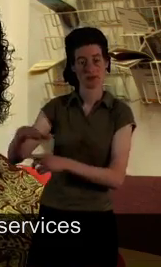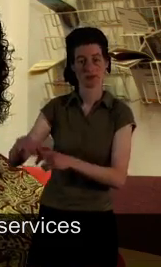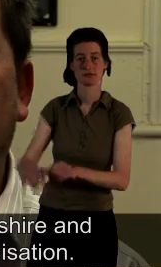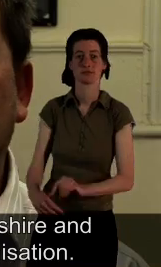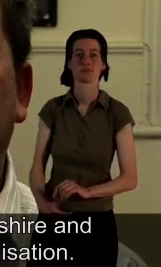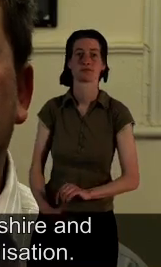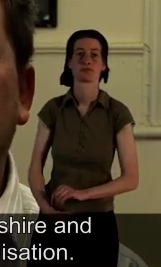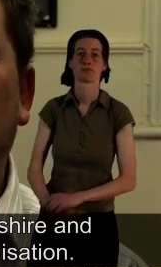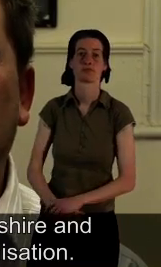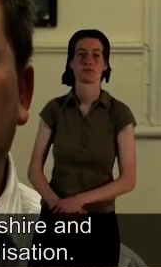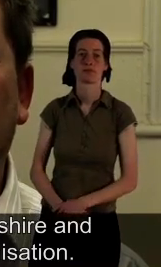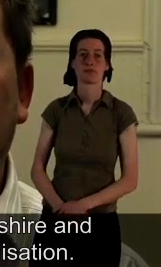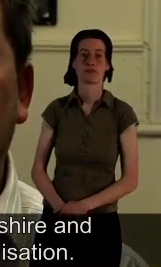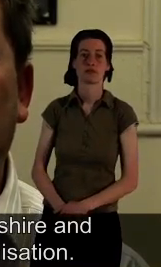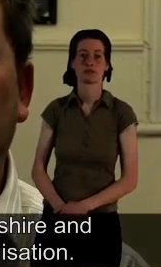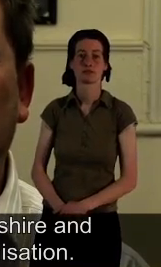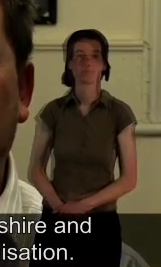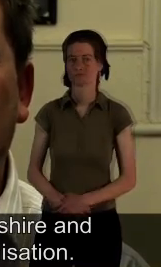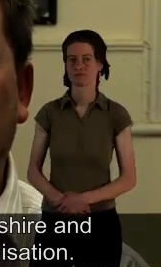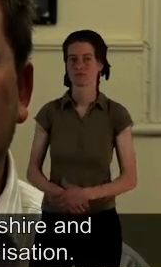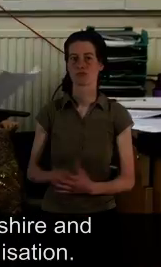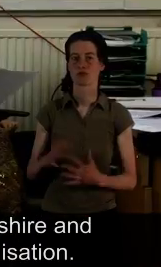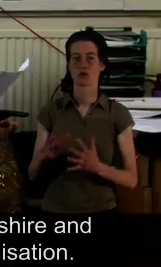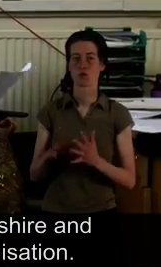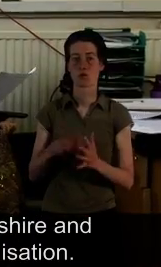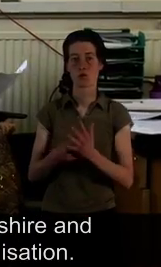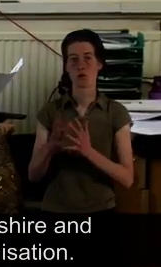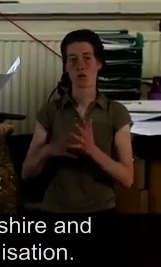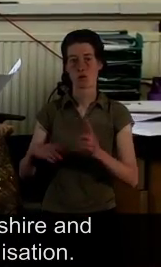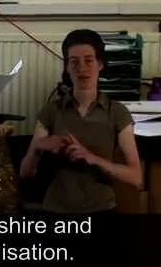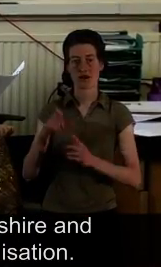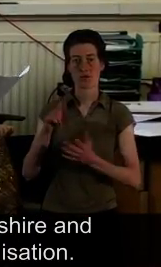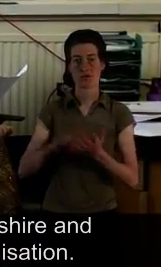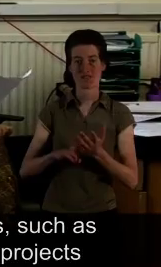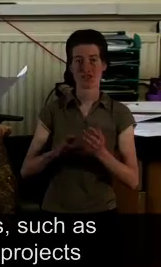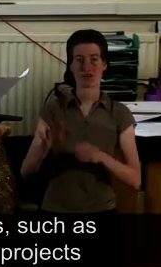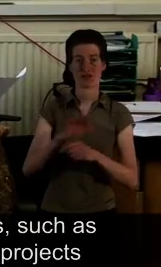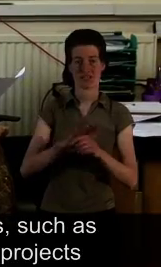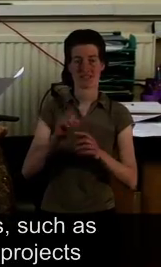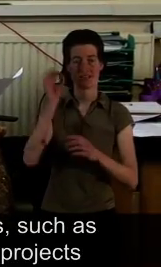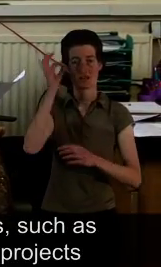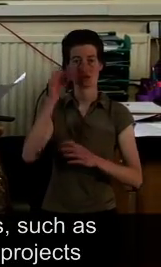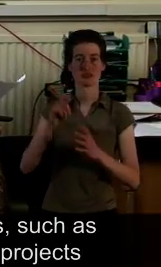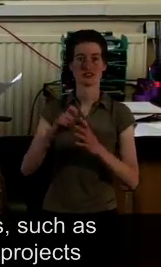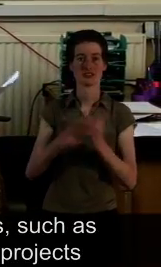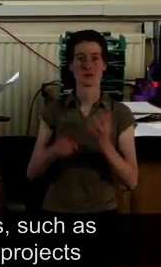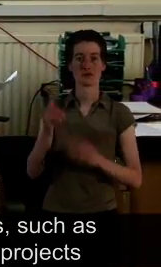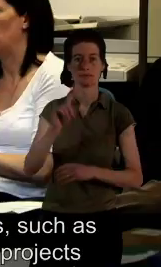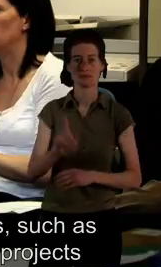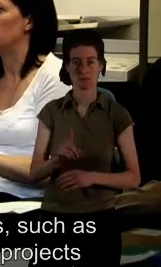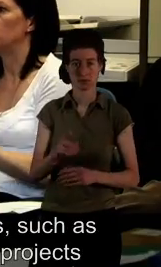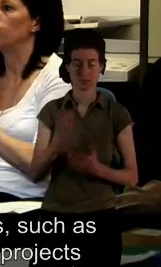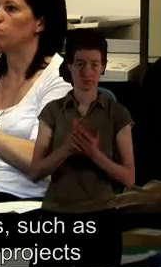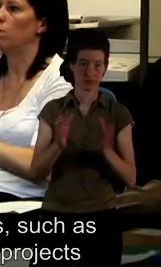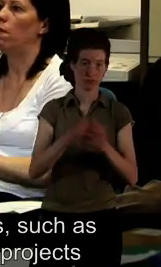Londoners. Council of Disabled People, Warwickshire and Coventry is a disability rights organisation. We are involved